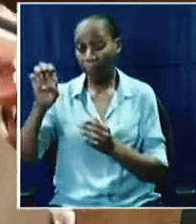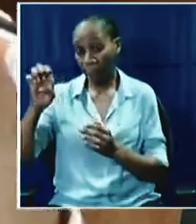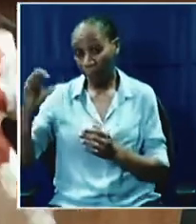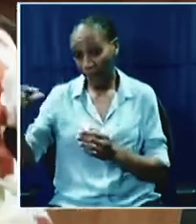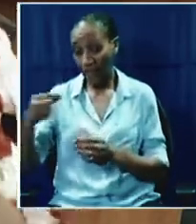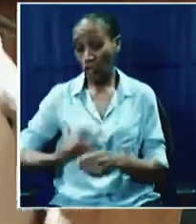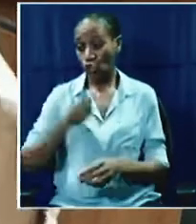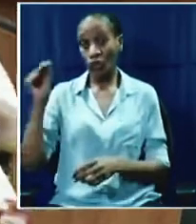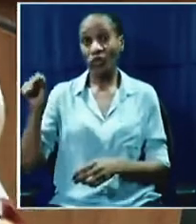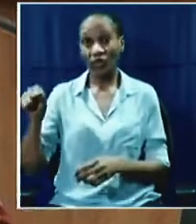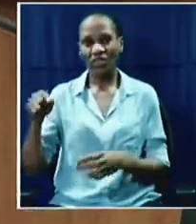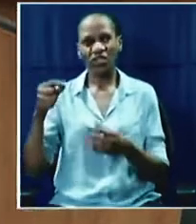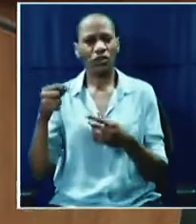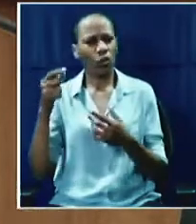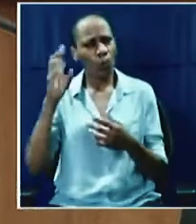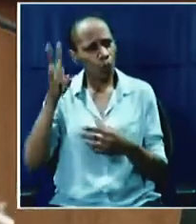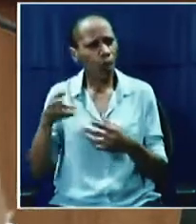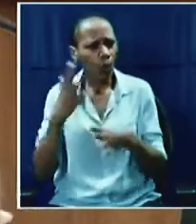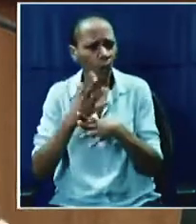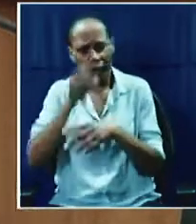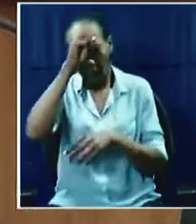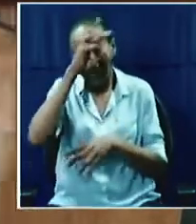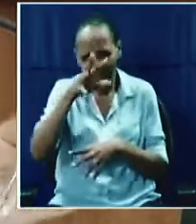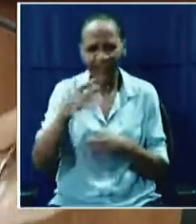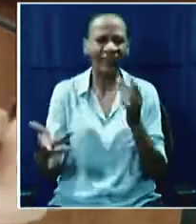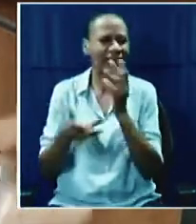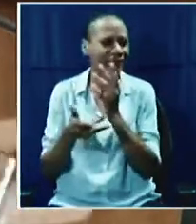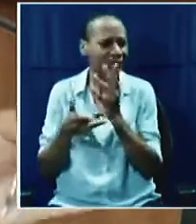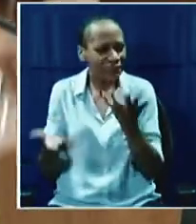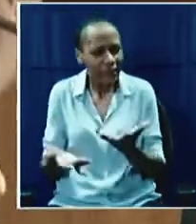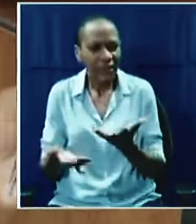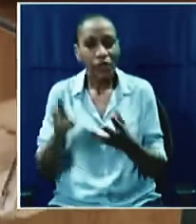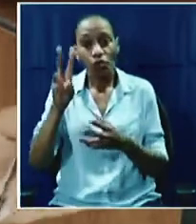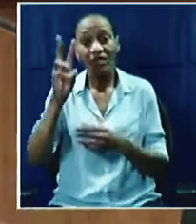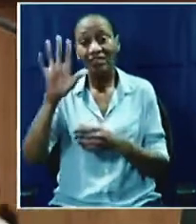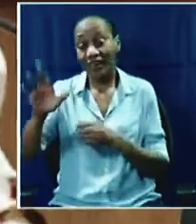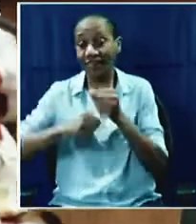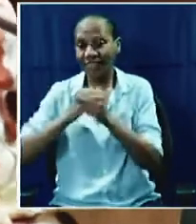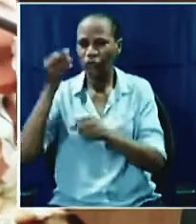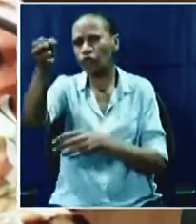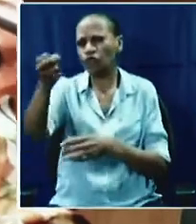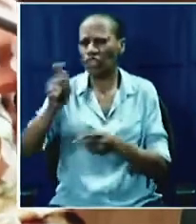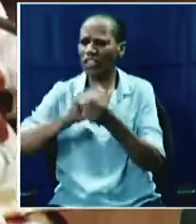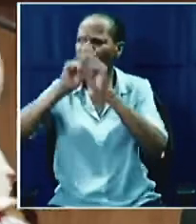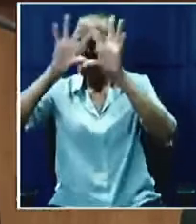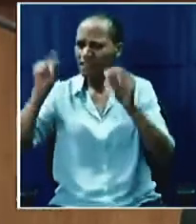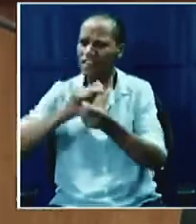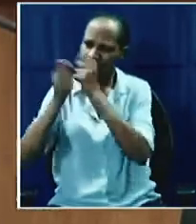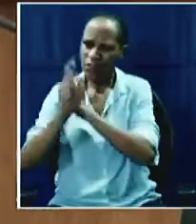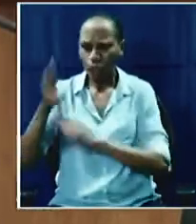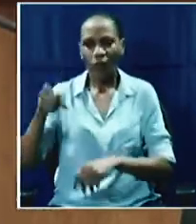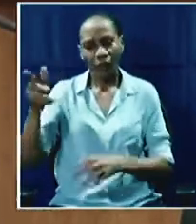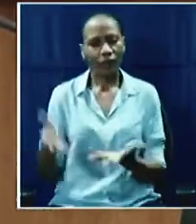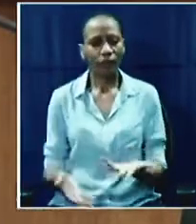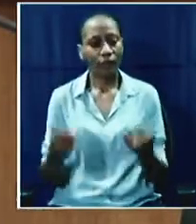will be mining engineers and so on, and will be living in a totally different space. In conclusion,